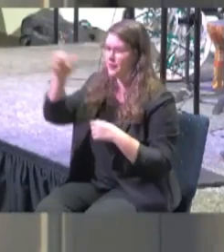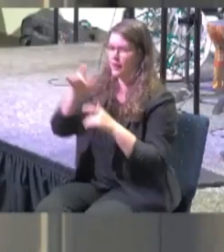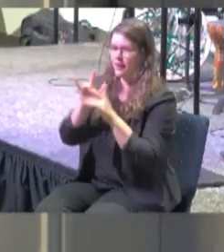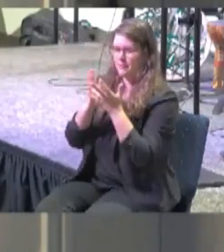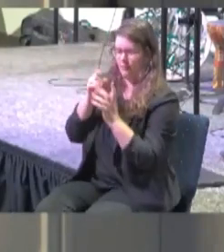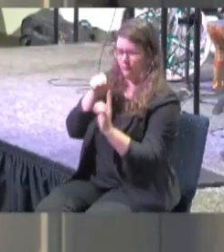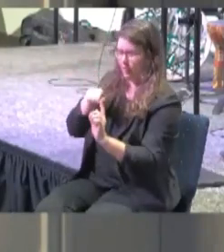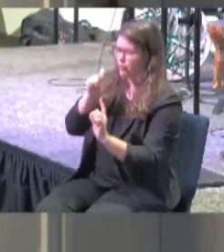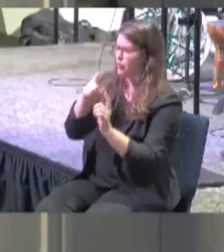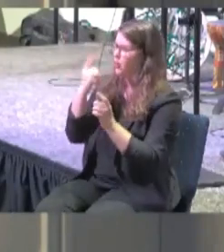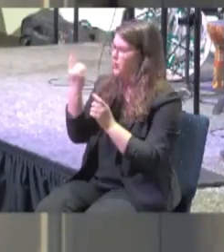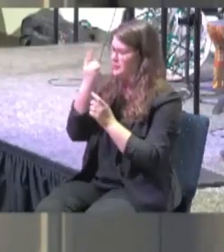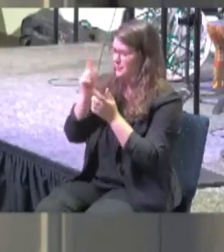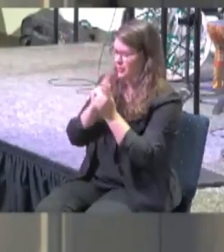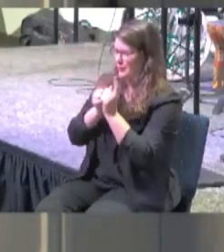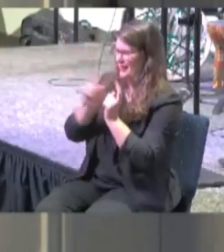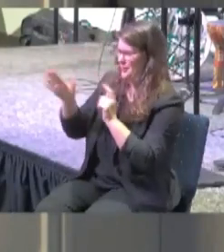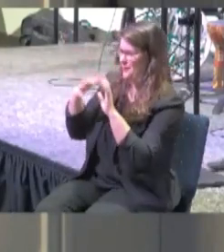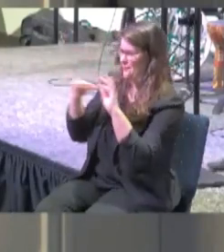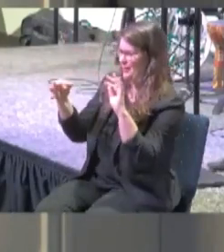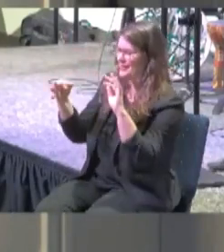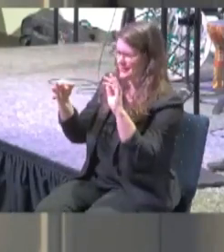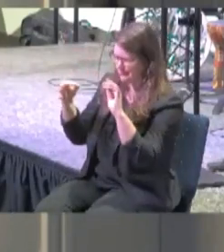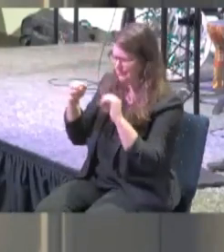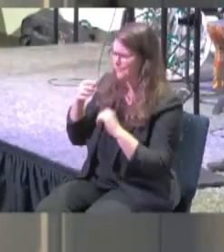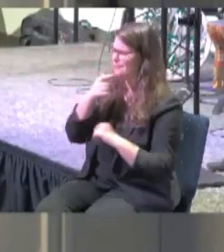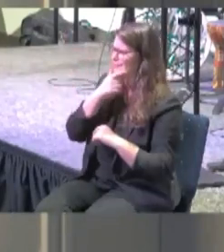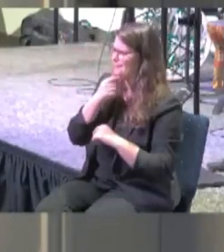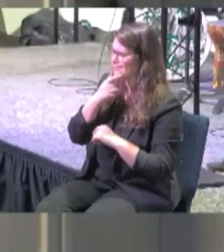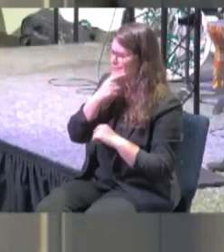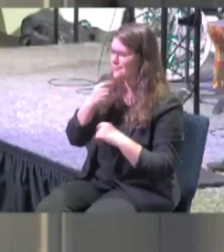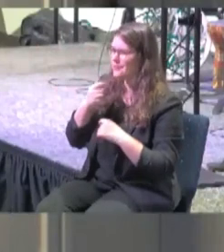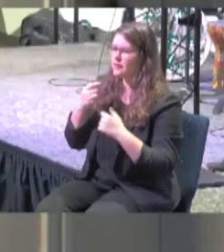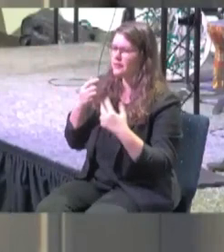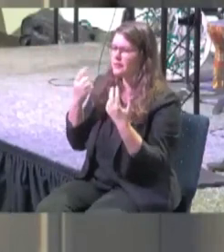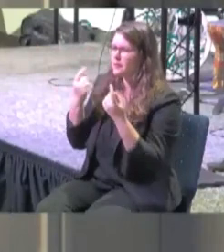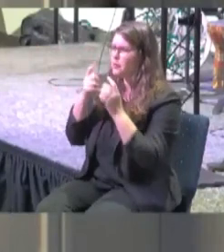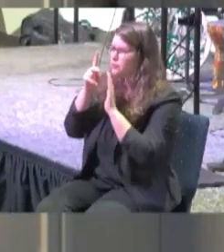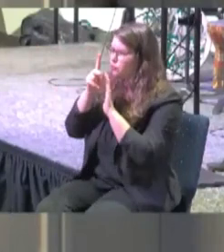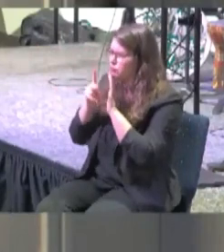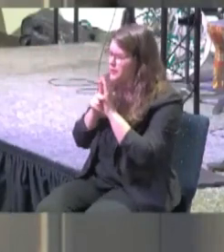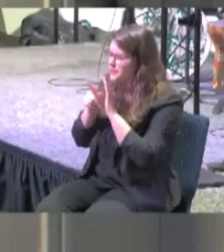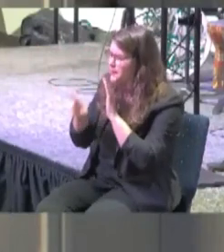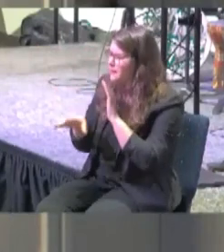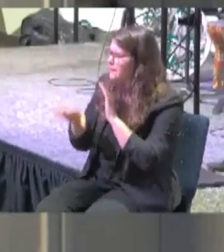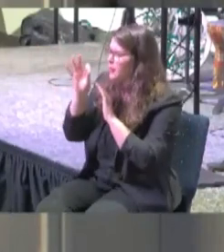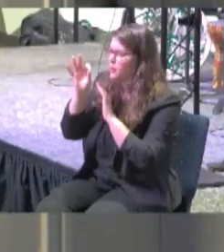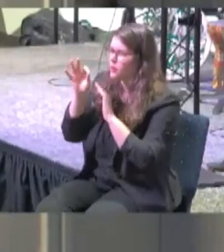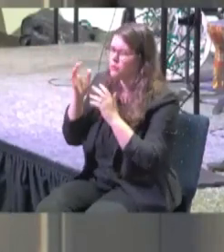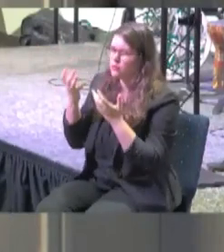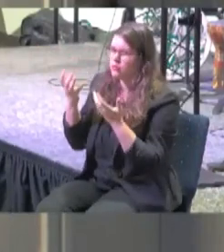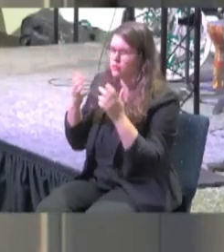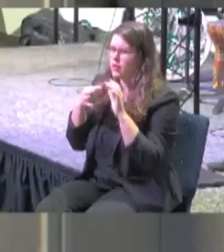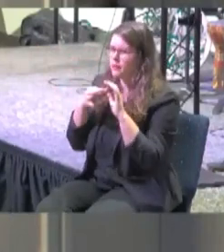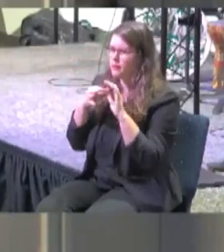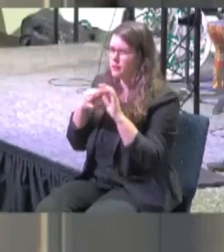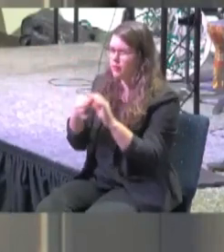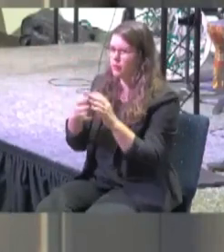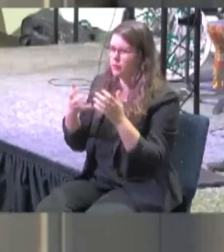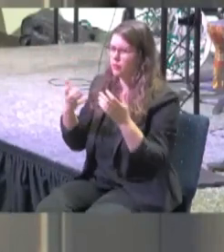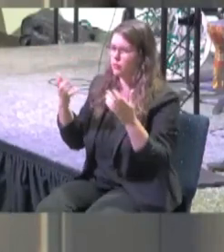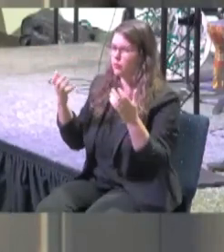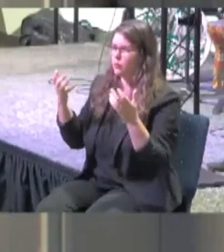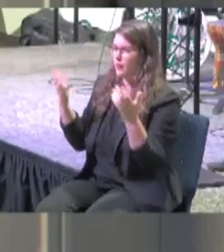translated. Is there some sort of limiting principle that you've come across in terms of the size of the